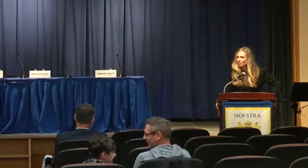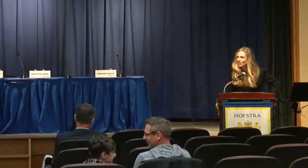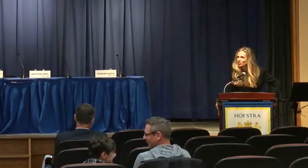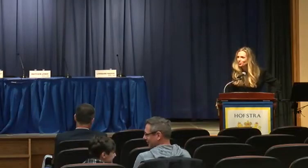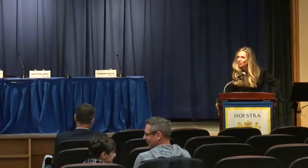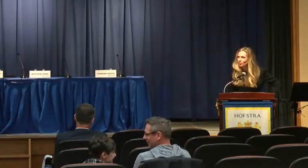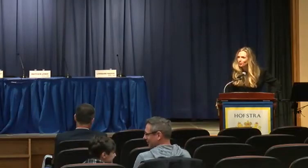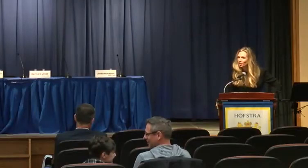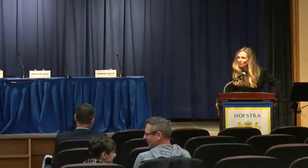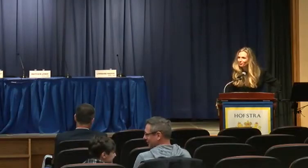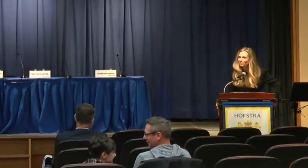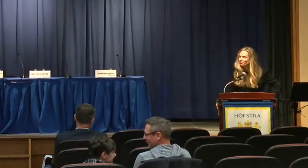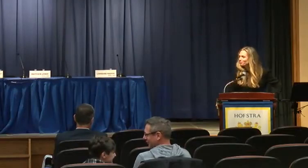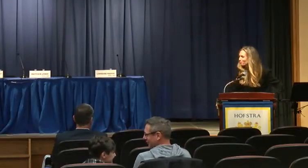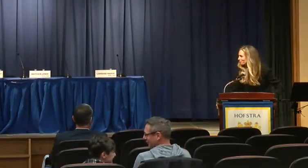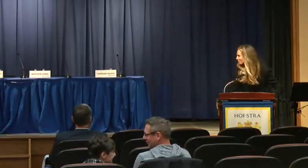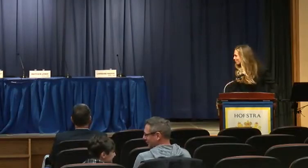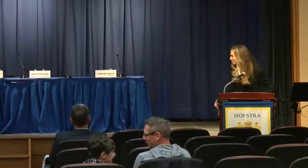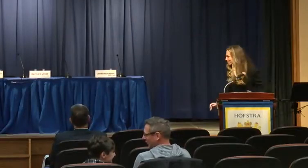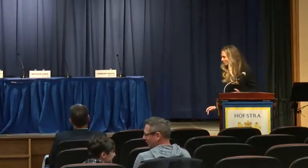engage in conversation about what we shared.